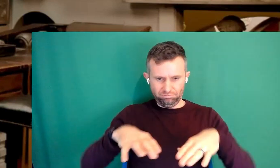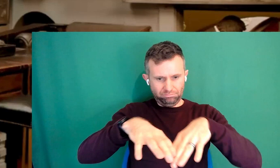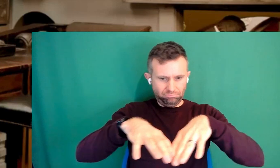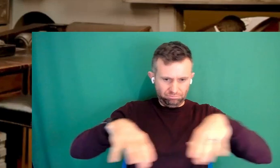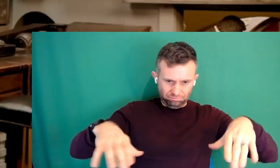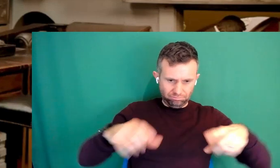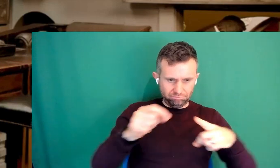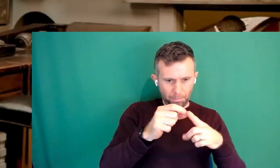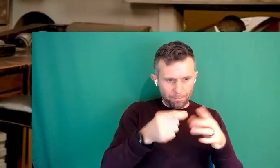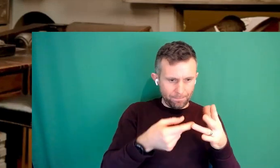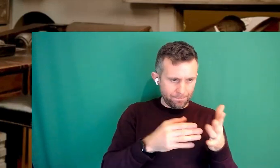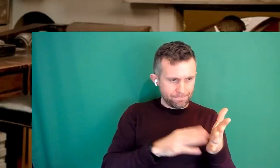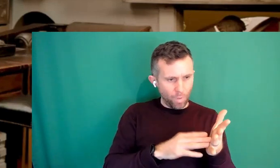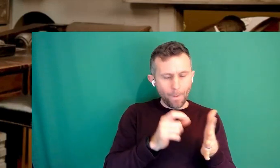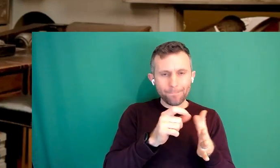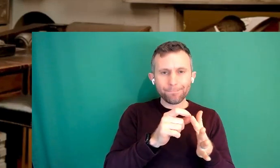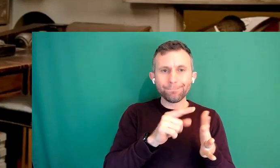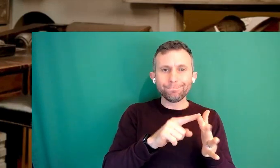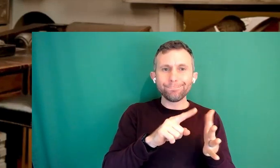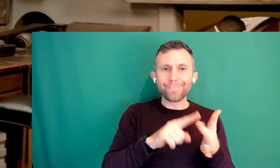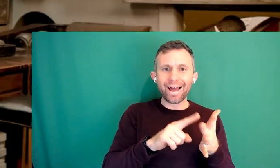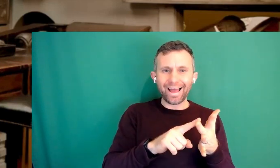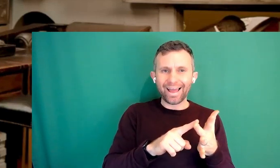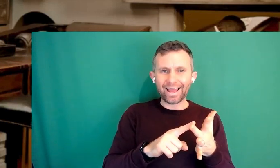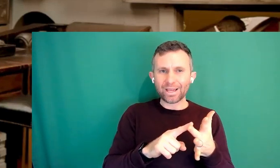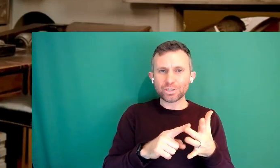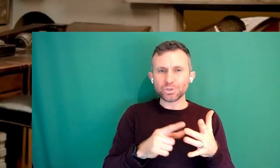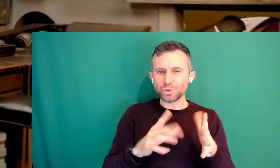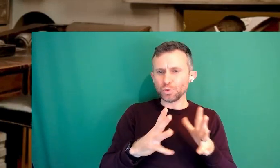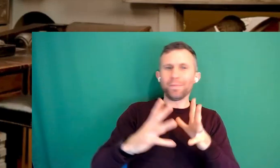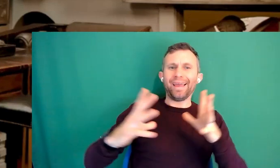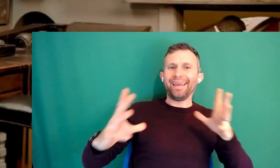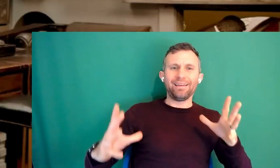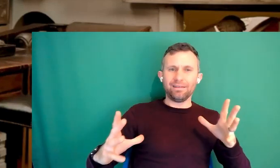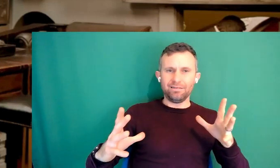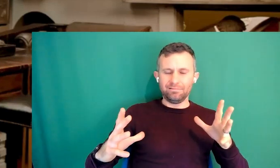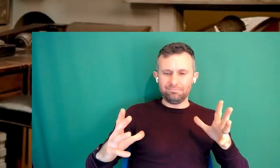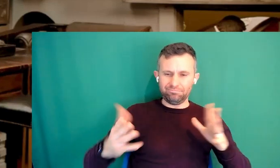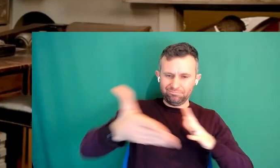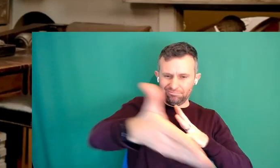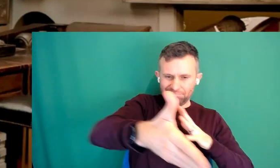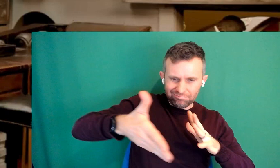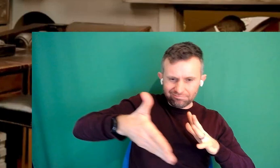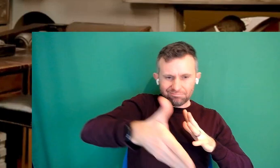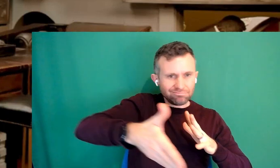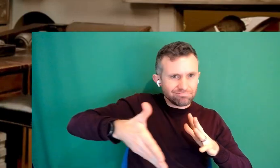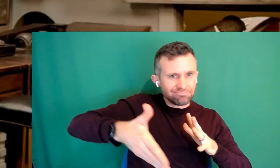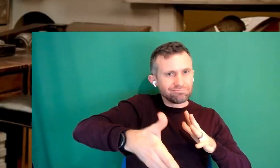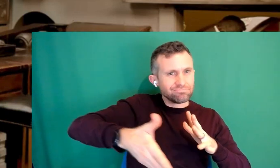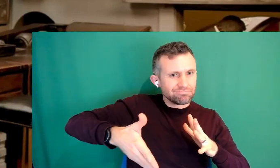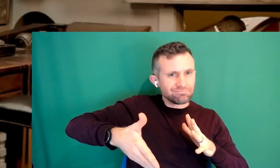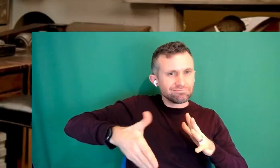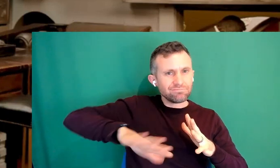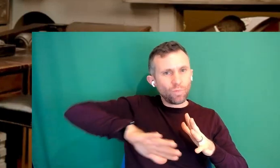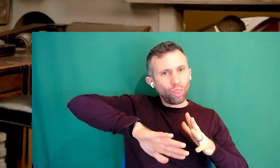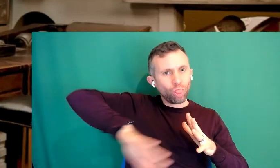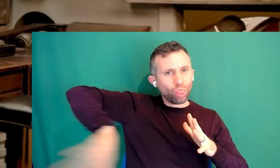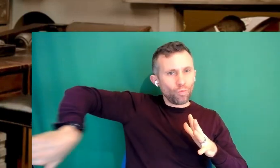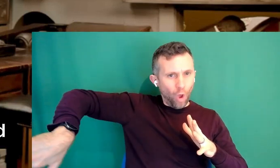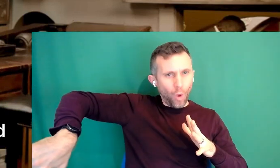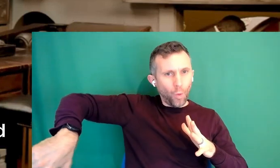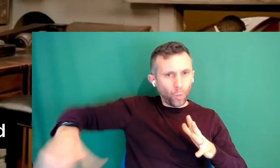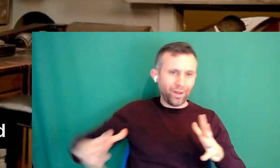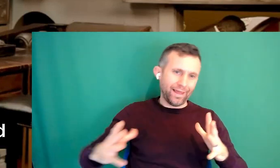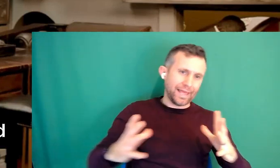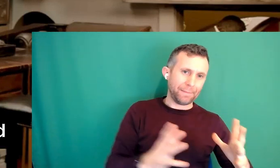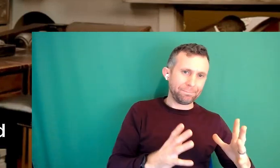inspired by the collection as Soane had been. Today, we now have an artist in residence who can use